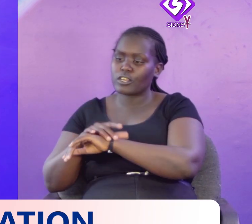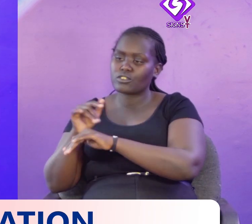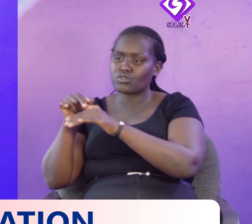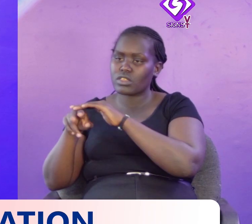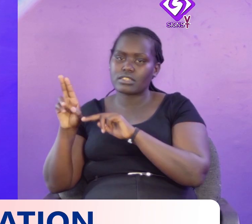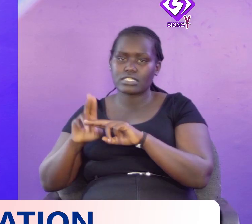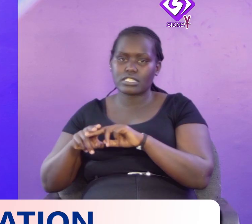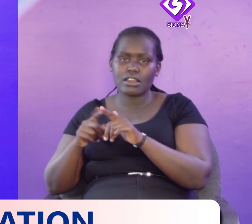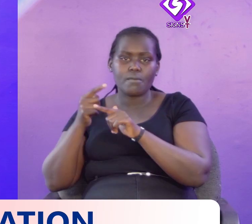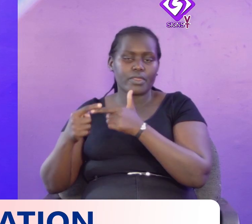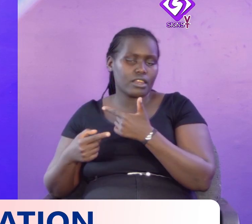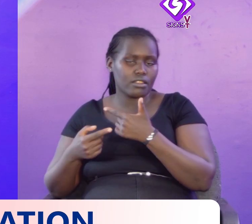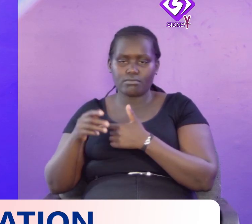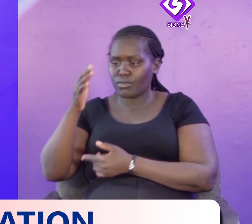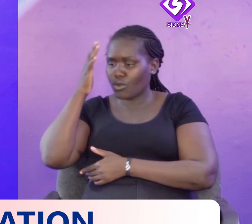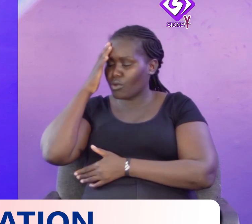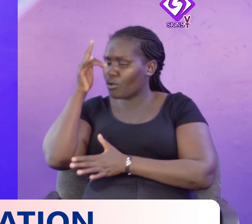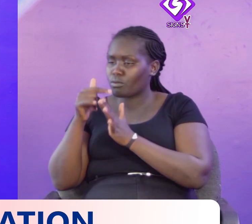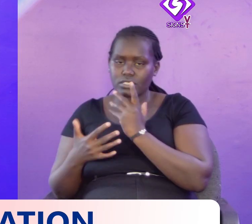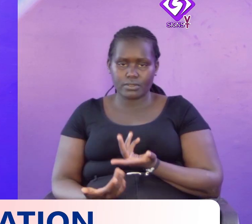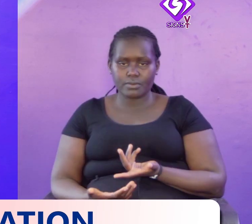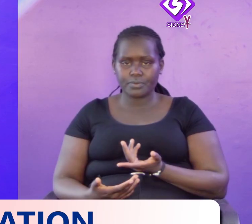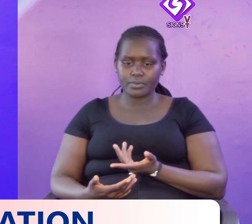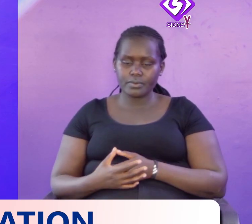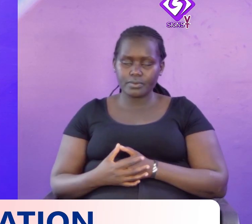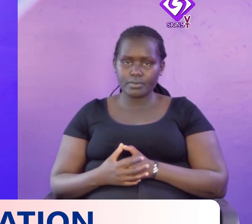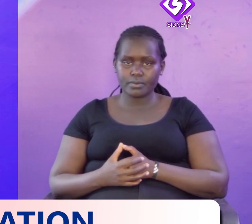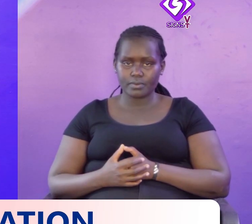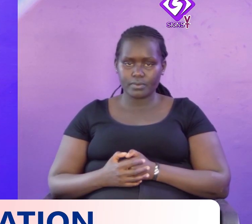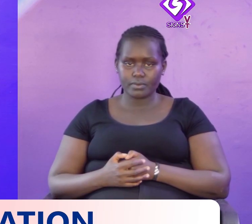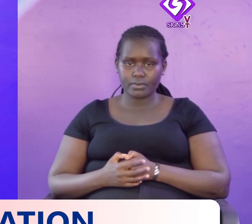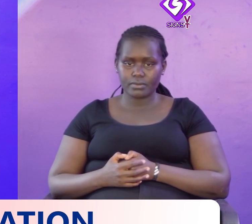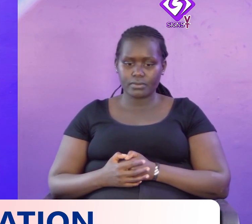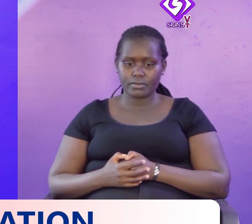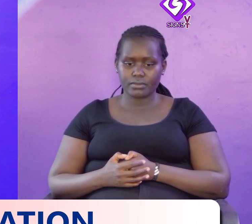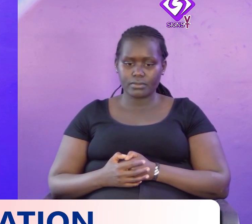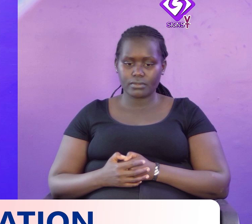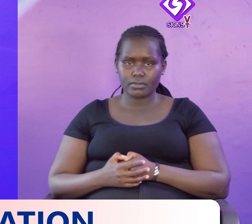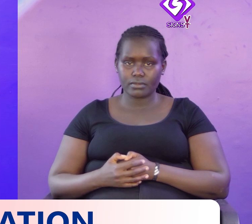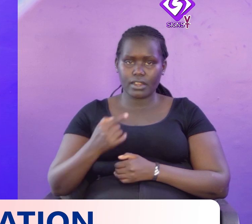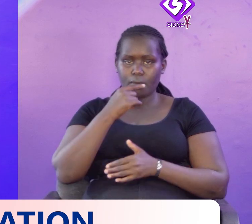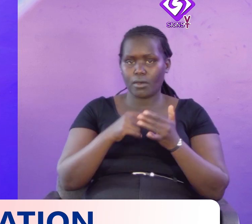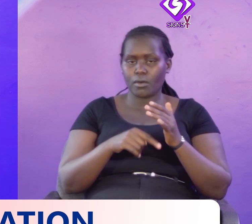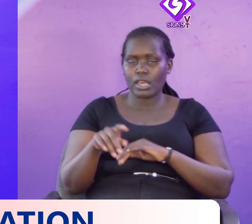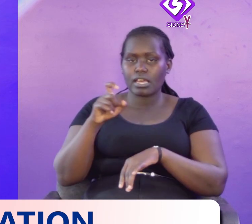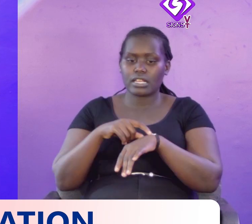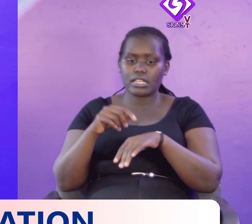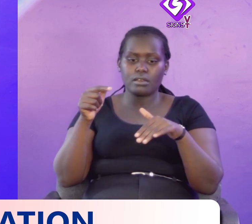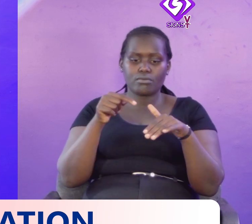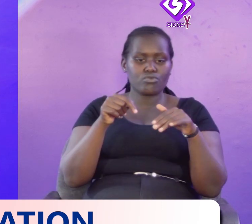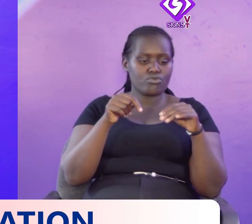realize what? Yes. Niko katikati ya mafisi. Unaona? Including governors. I'm told that when you enter that